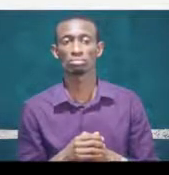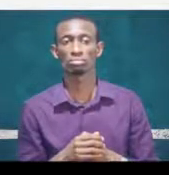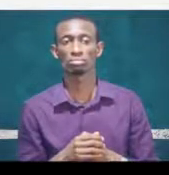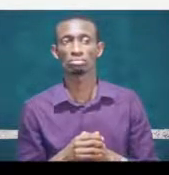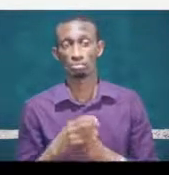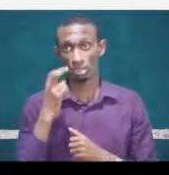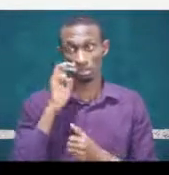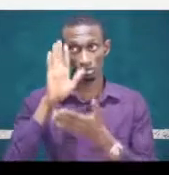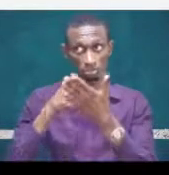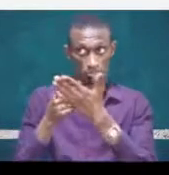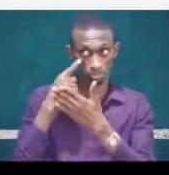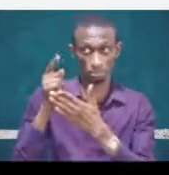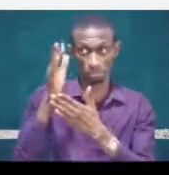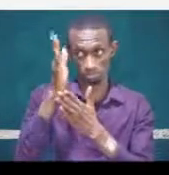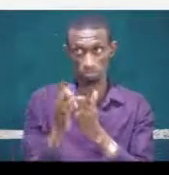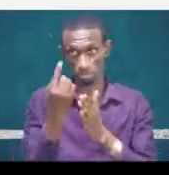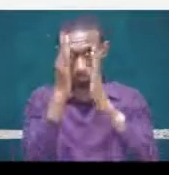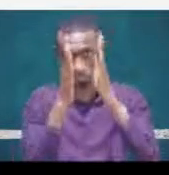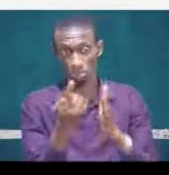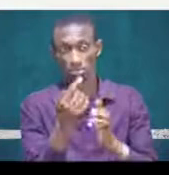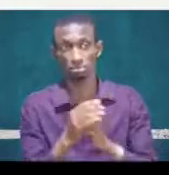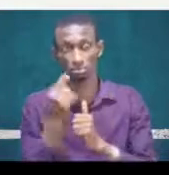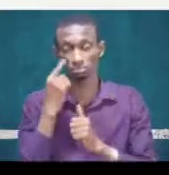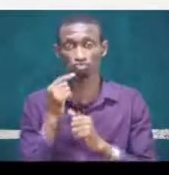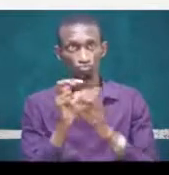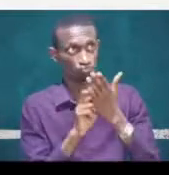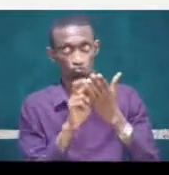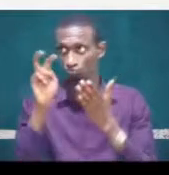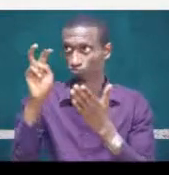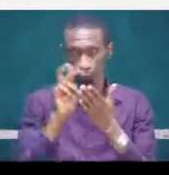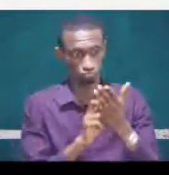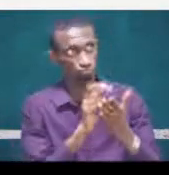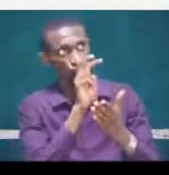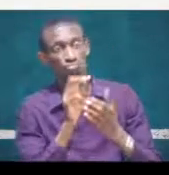Look at the first box and check what we have.